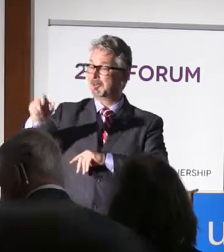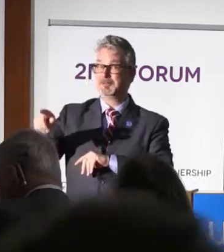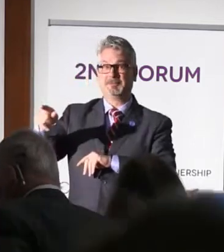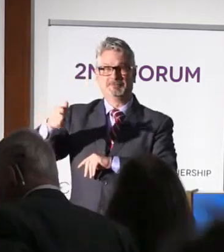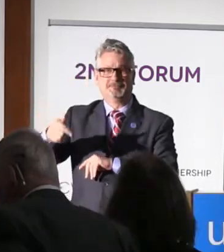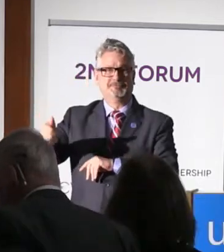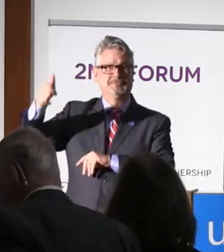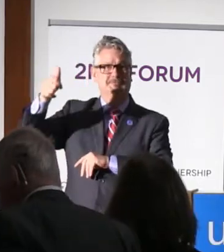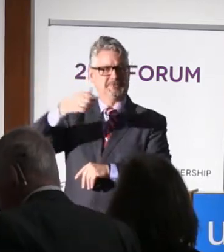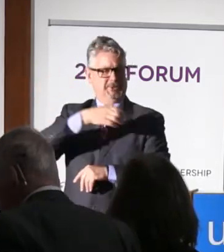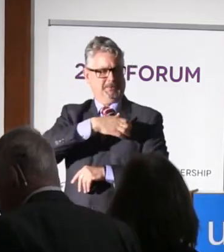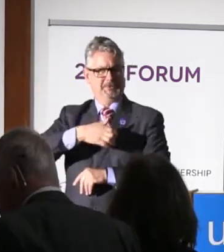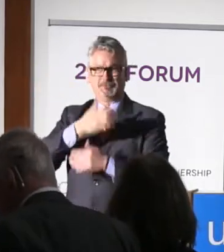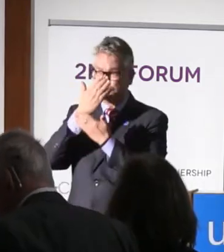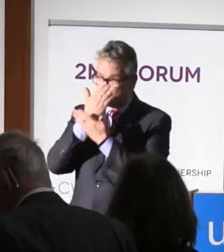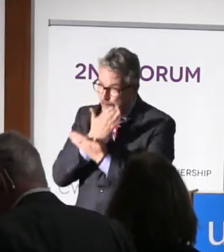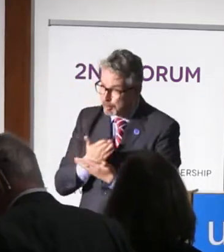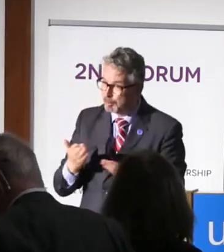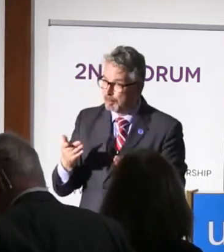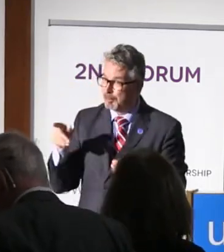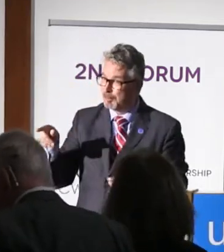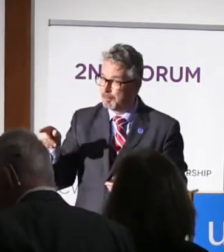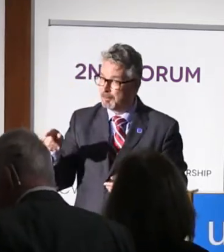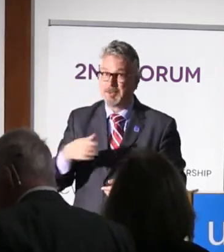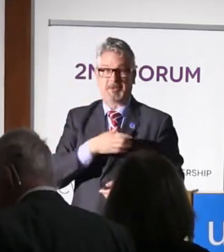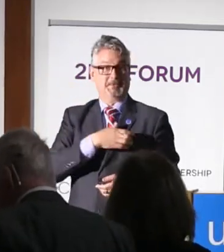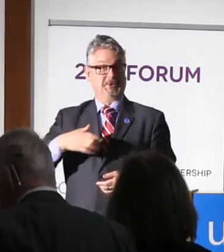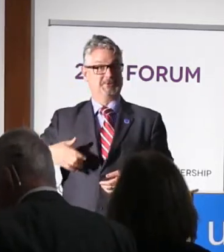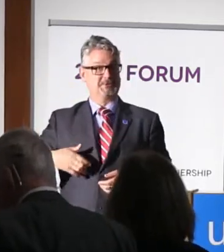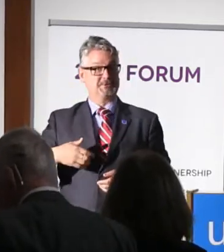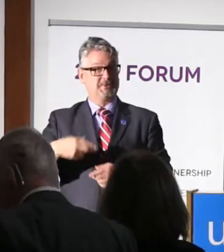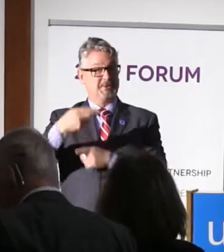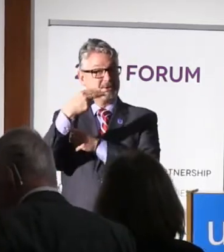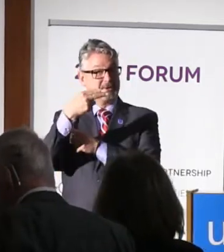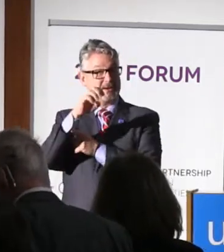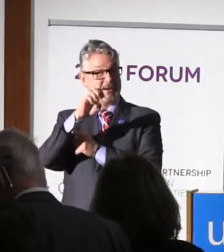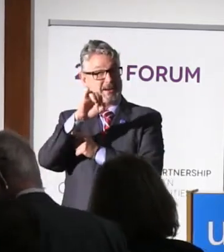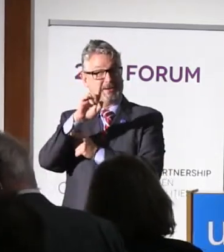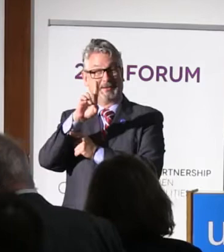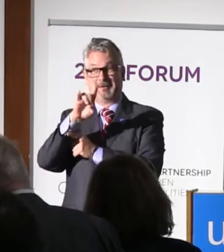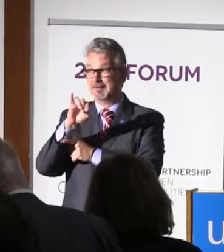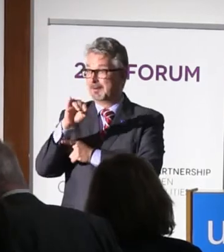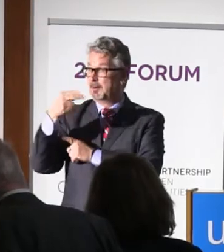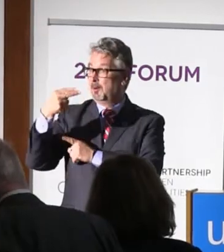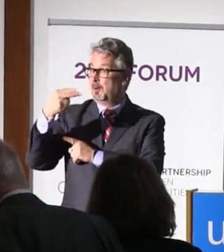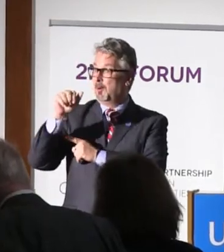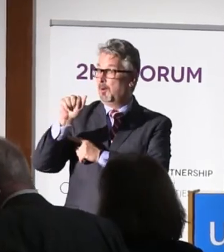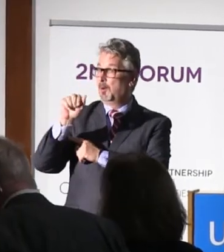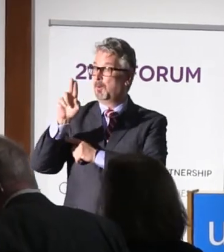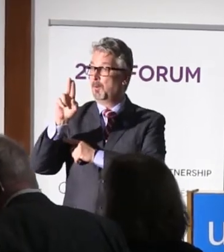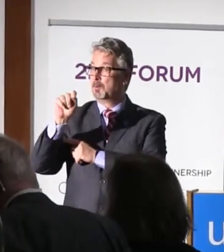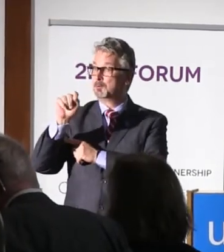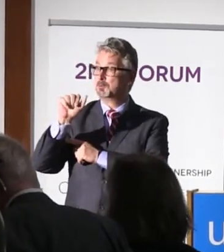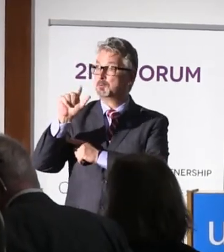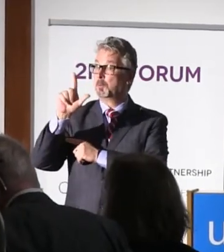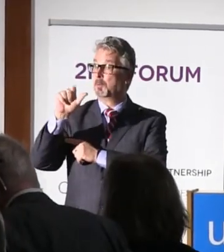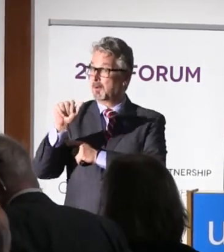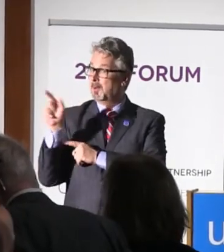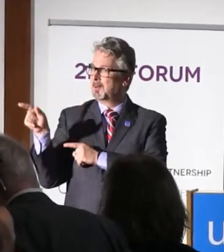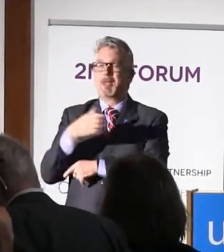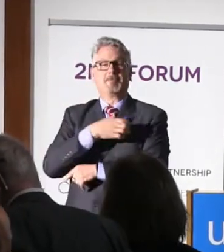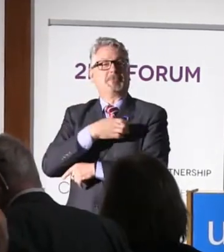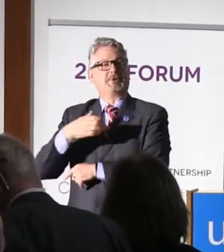And we will also hear from Her Excellency Ms. Heidi Hautala,